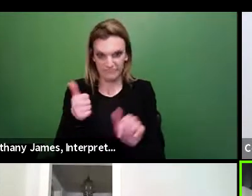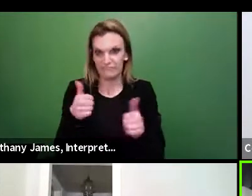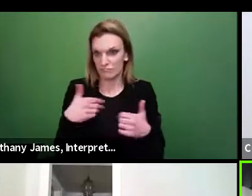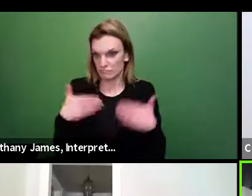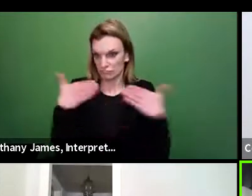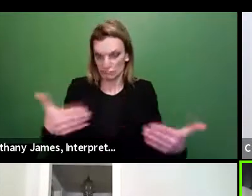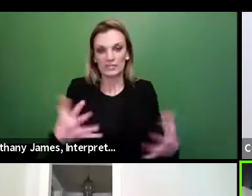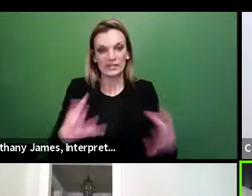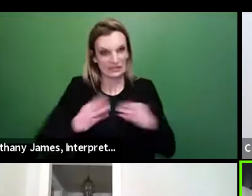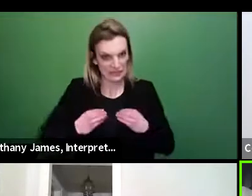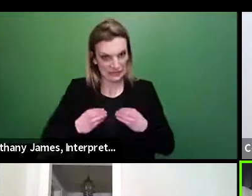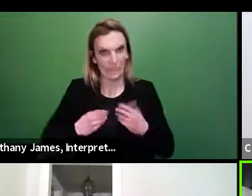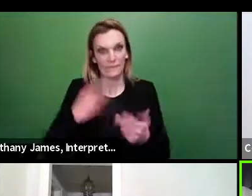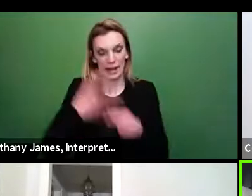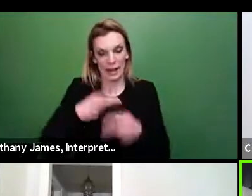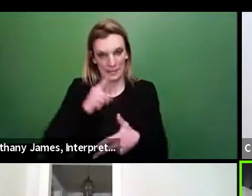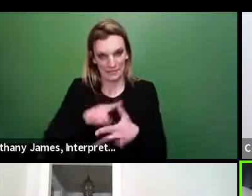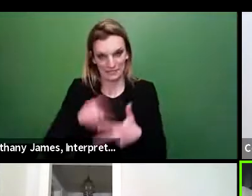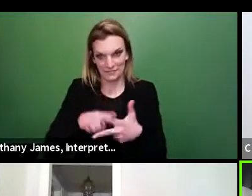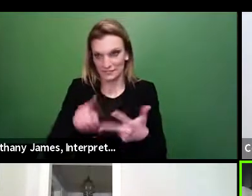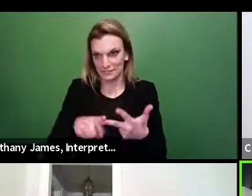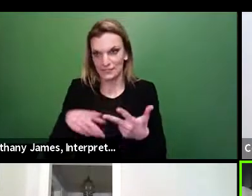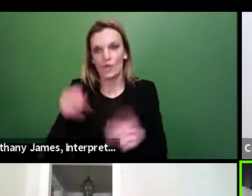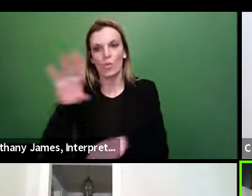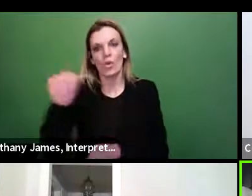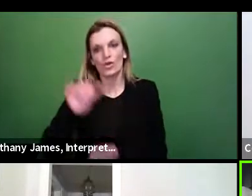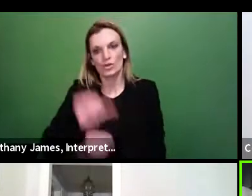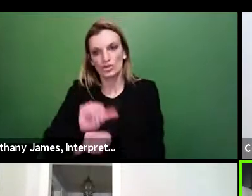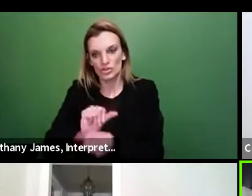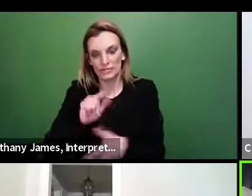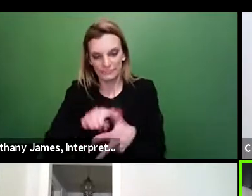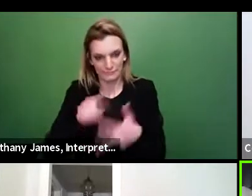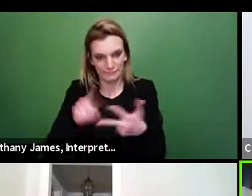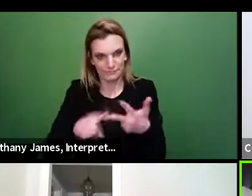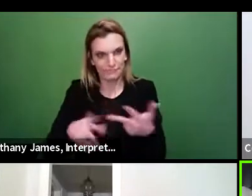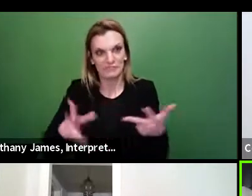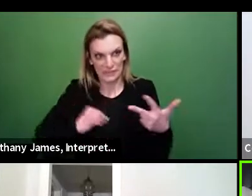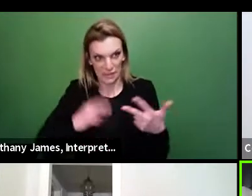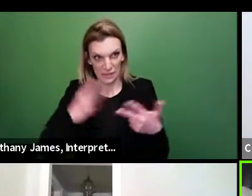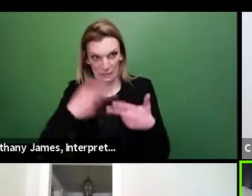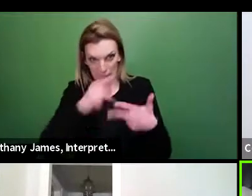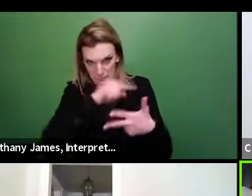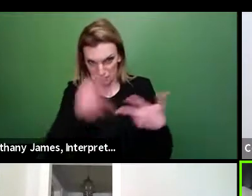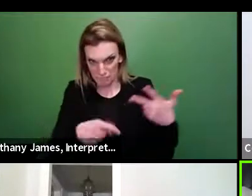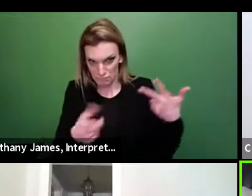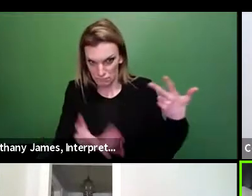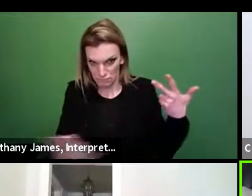three names and corresponding positions on the executive committee.